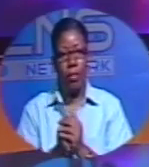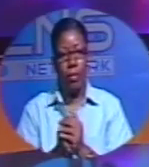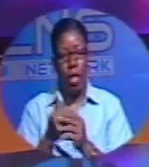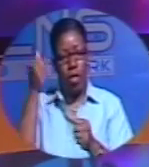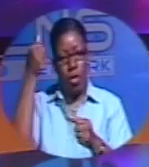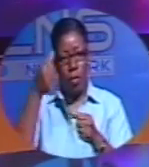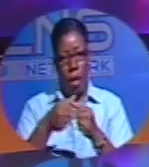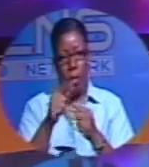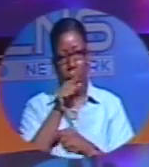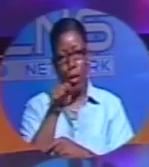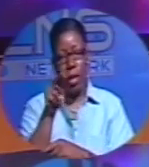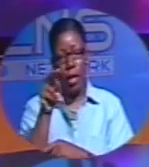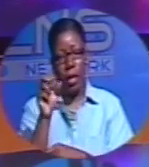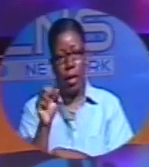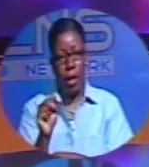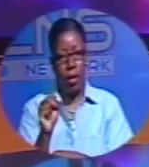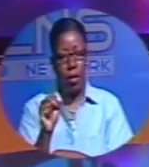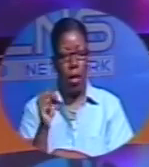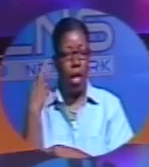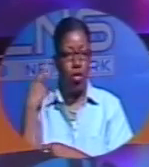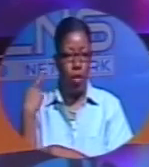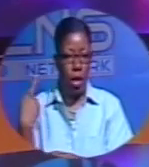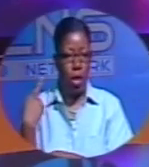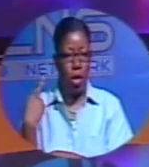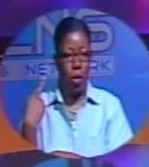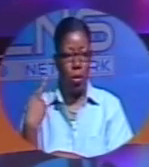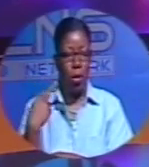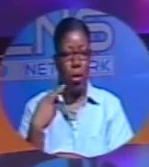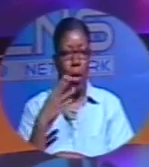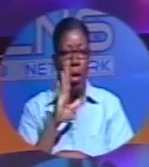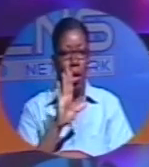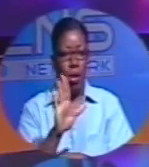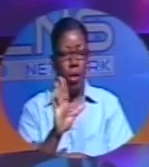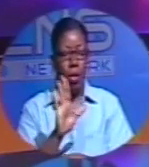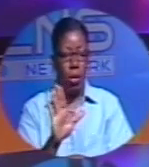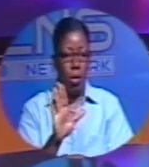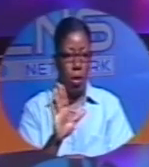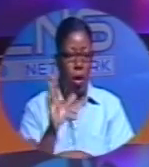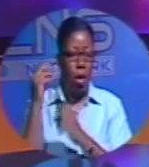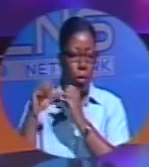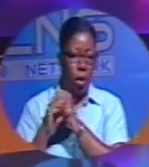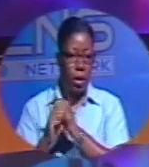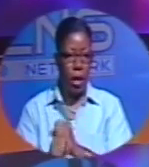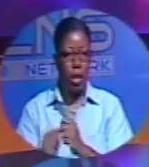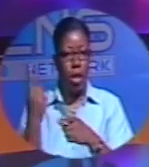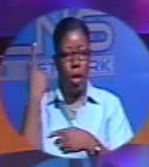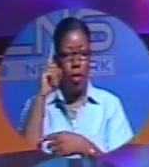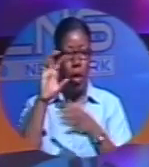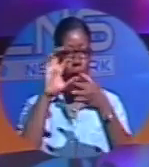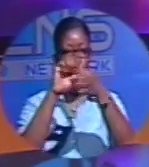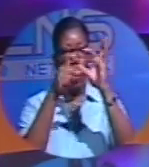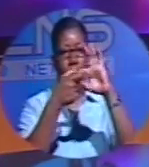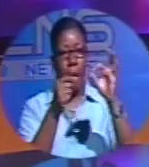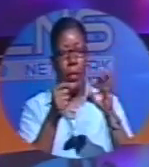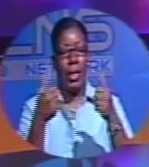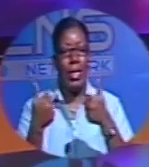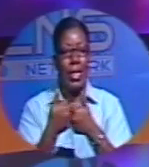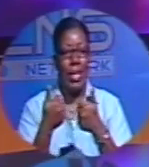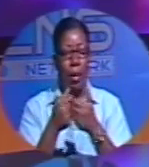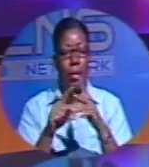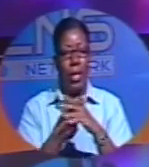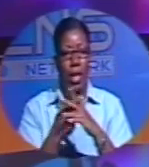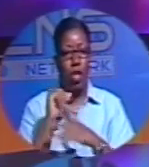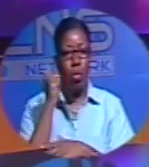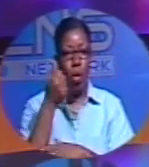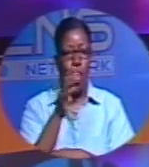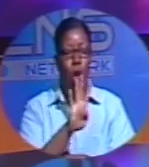Remember, ZNS Bahamas, TV 13 and Radio Bahamas are your exclusive broadcasters for the Olympic Games. Starting tomorrow at 4 o'clock with the opening